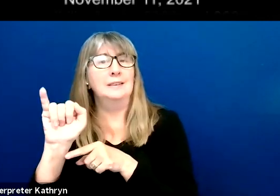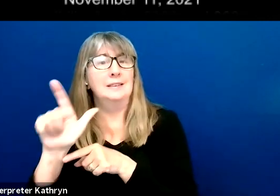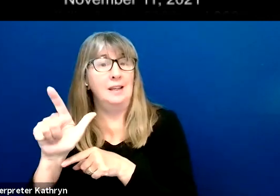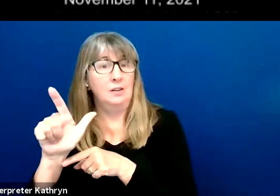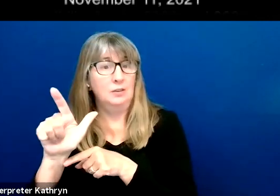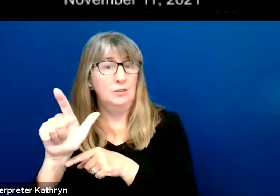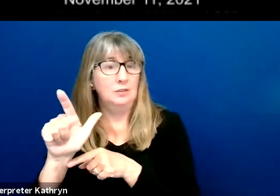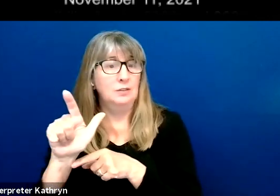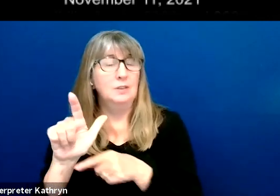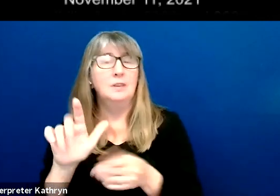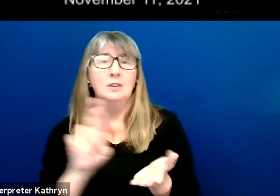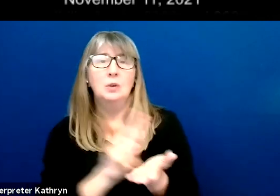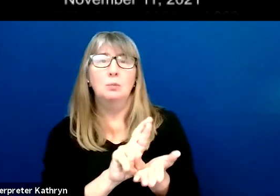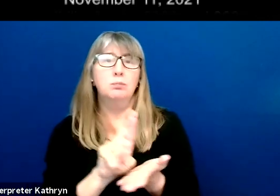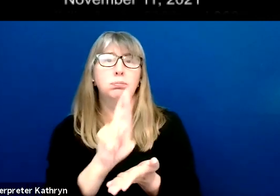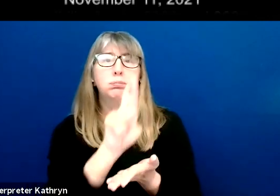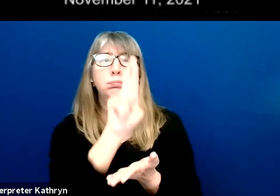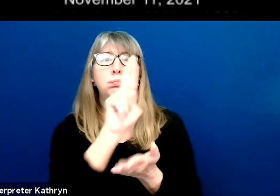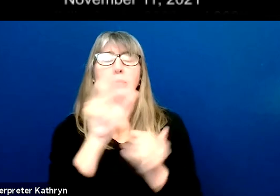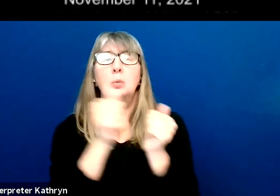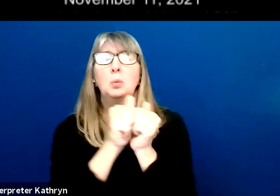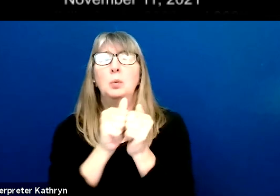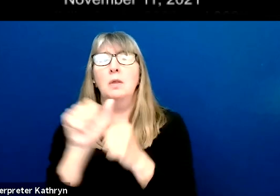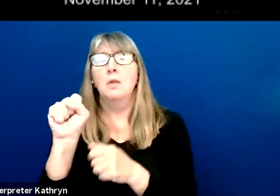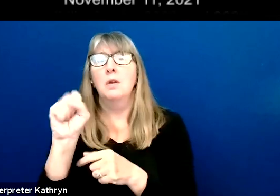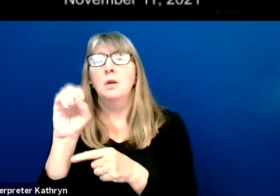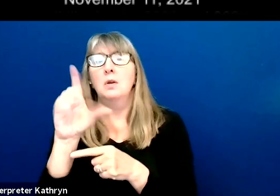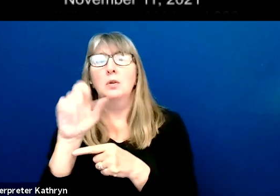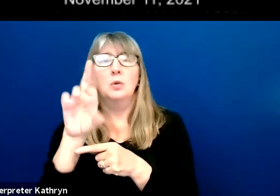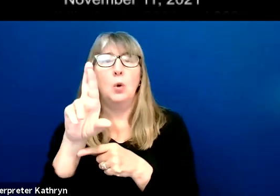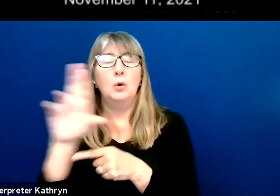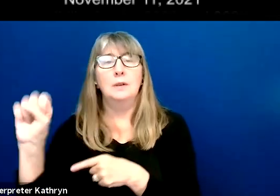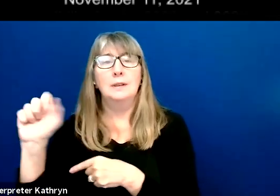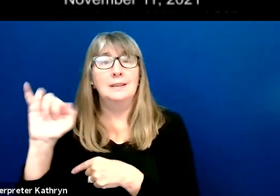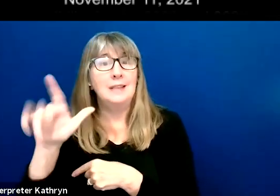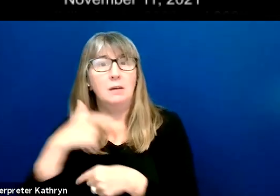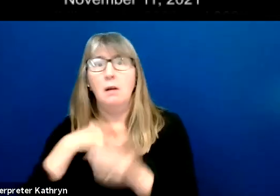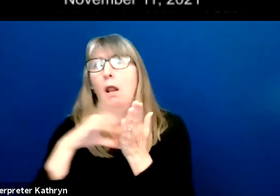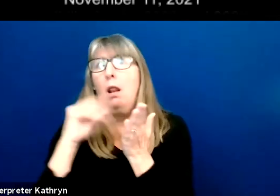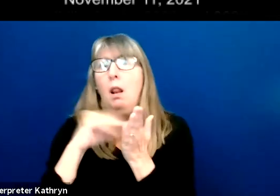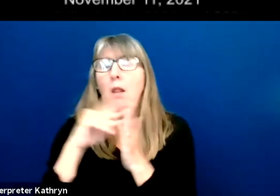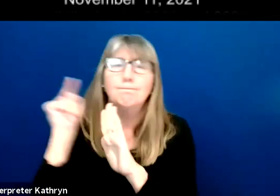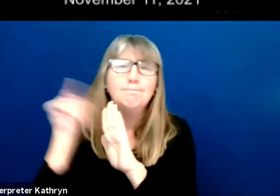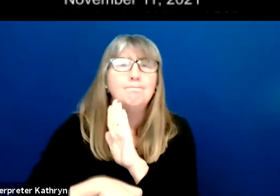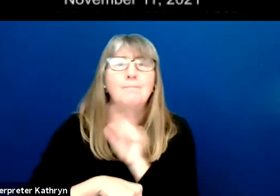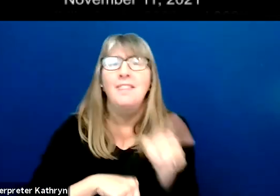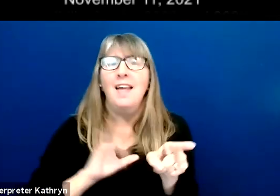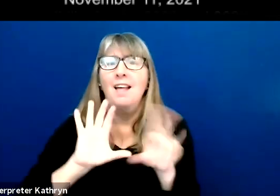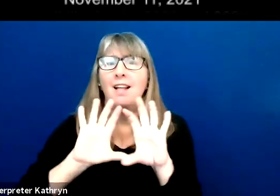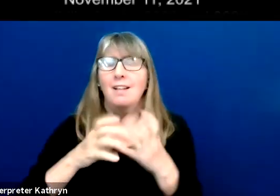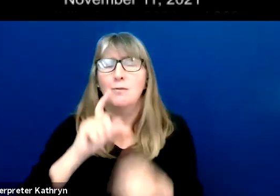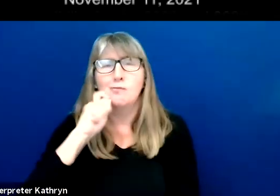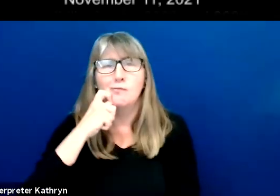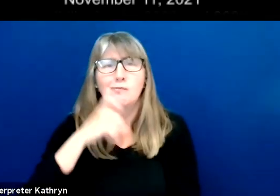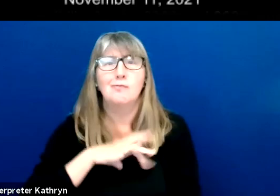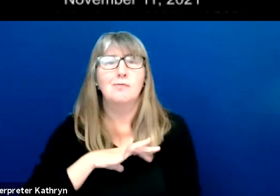a spacecraft that would use solar sails, and I learned all about solar sailing in that class. Really cool. And I did